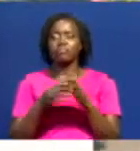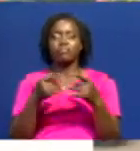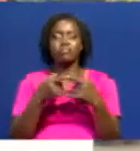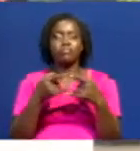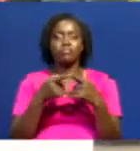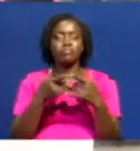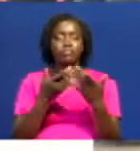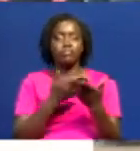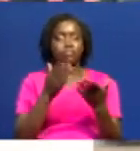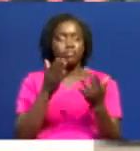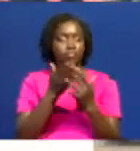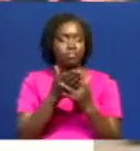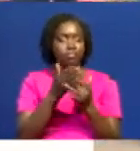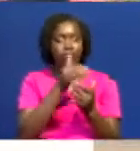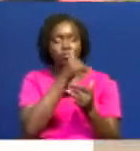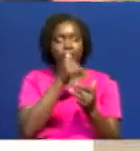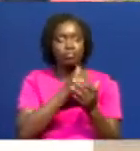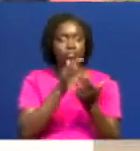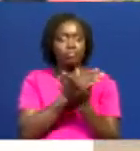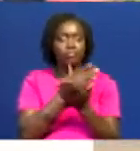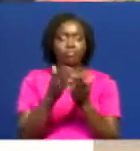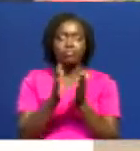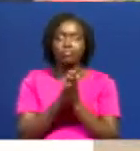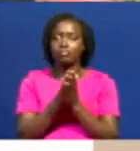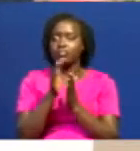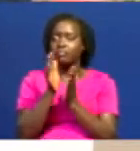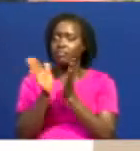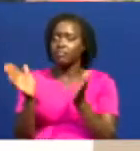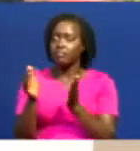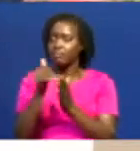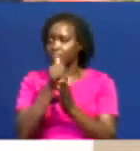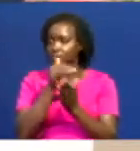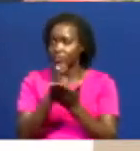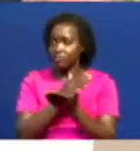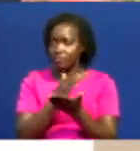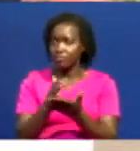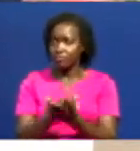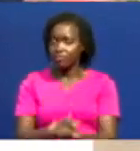is there between the private sector and the public sector. Alan Oko, Prime Edition.